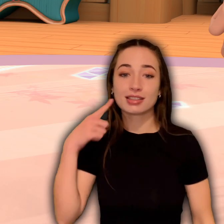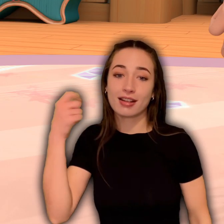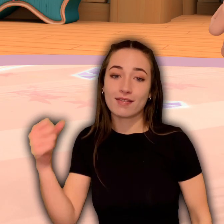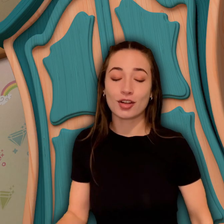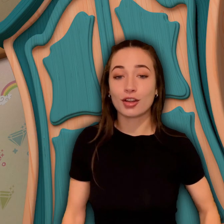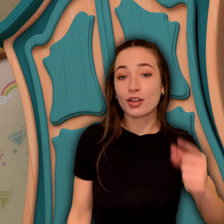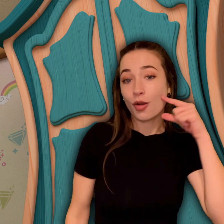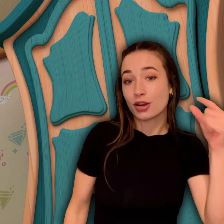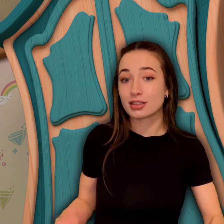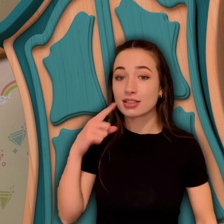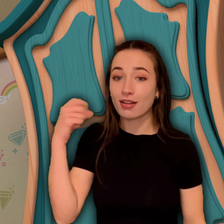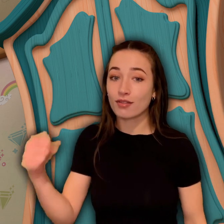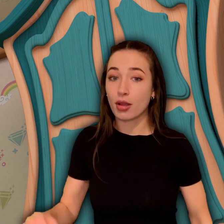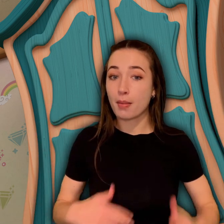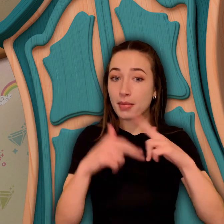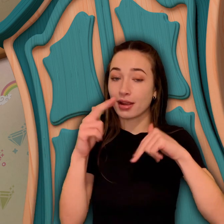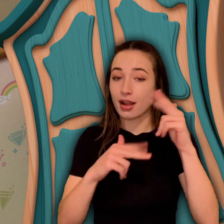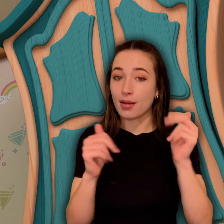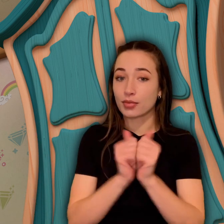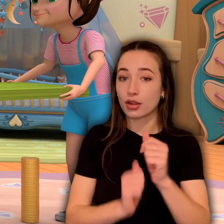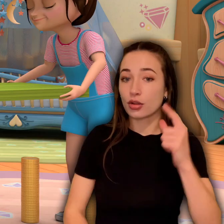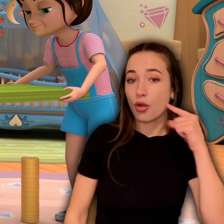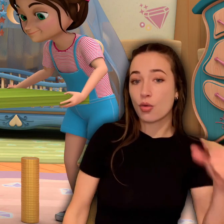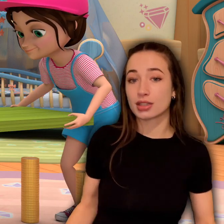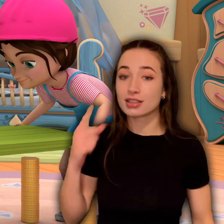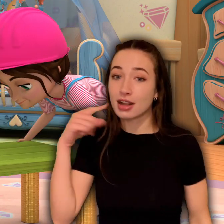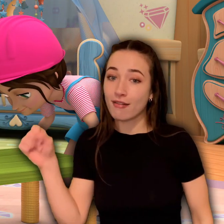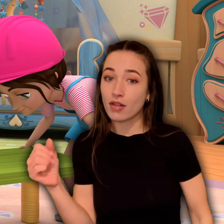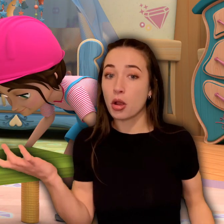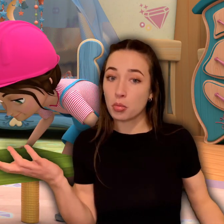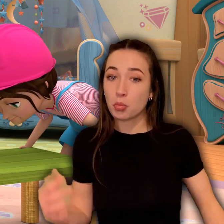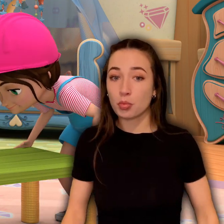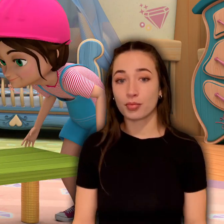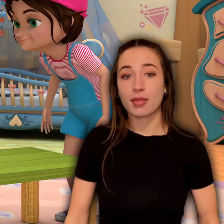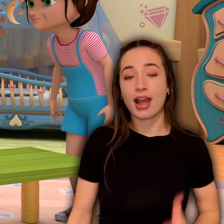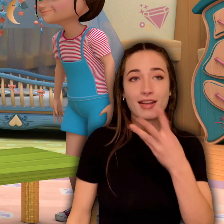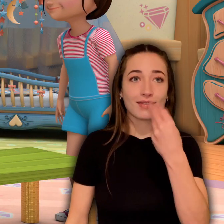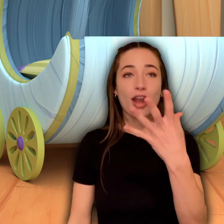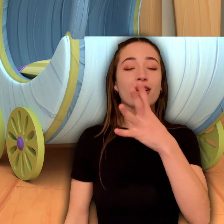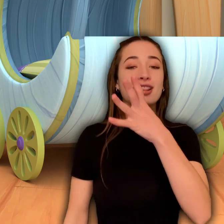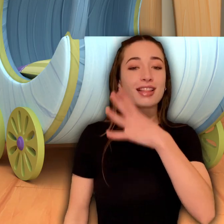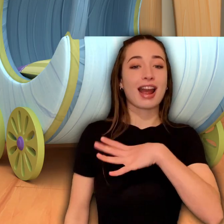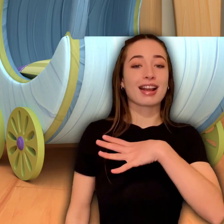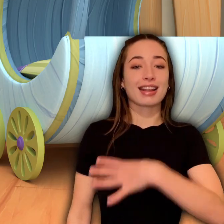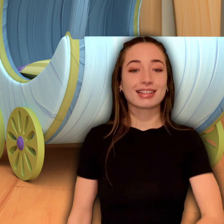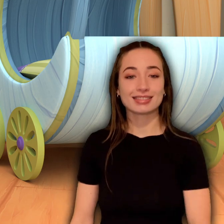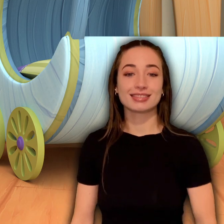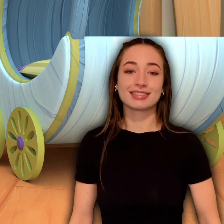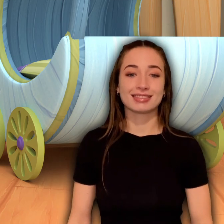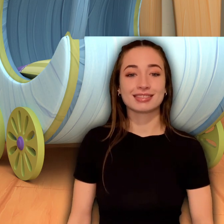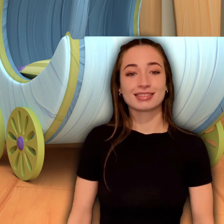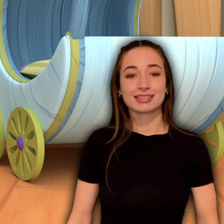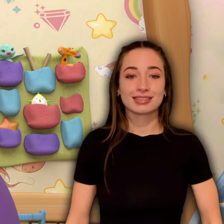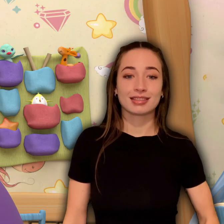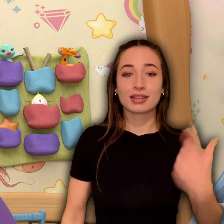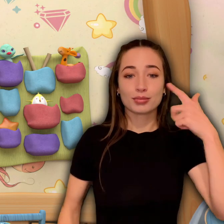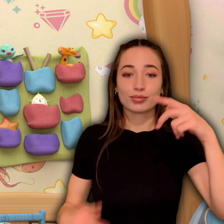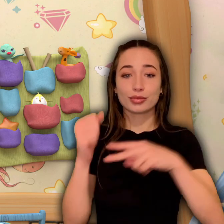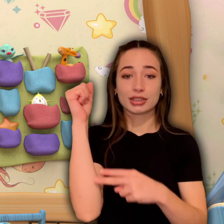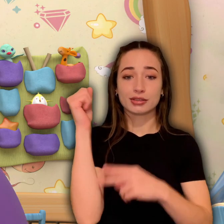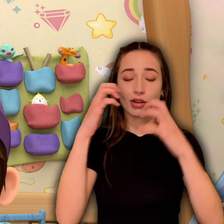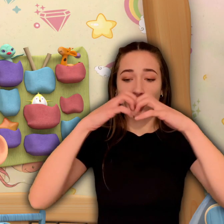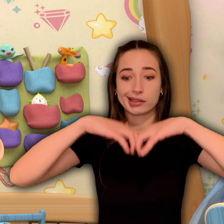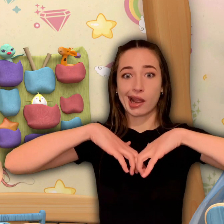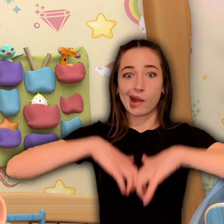Gold and silver, gold and silver Build it up with gold and silver My fair lady London